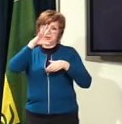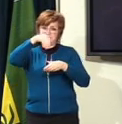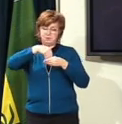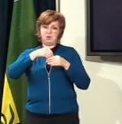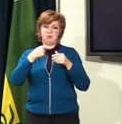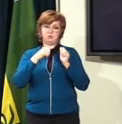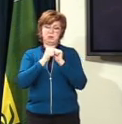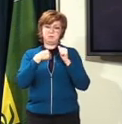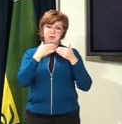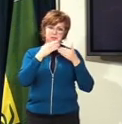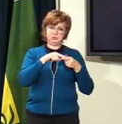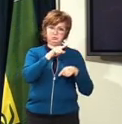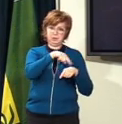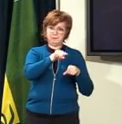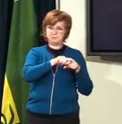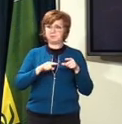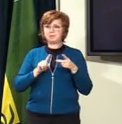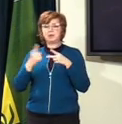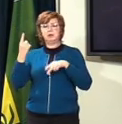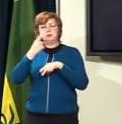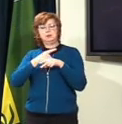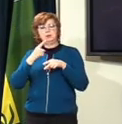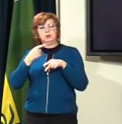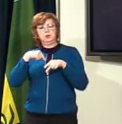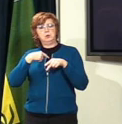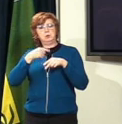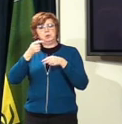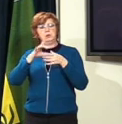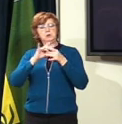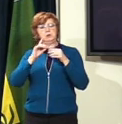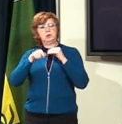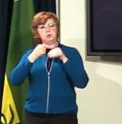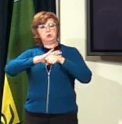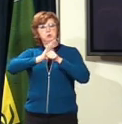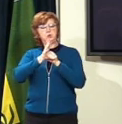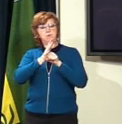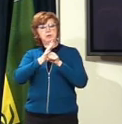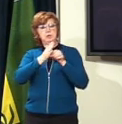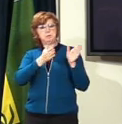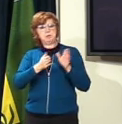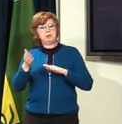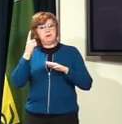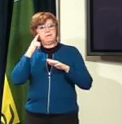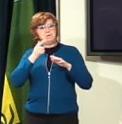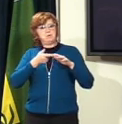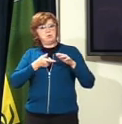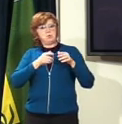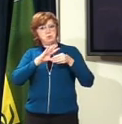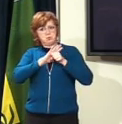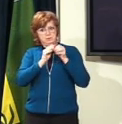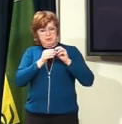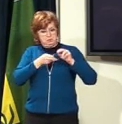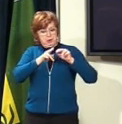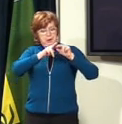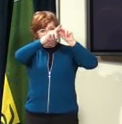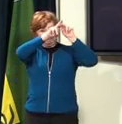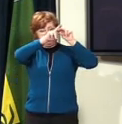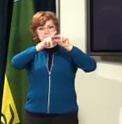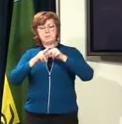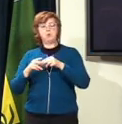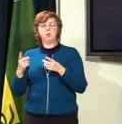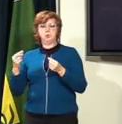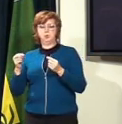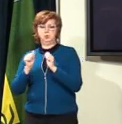COVID surge plan. I'm going to pass it over to Derek Miller in a minute to go through this information, but I'd like to set some context